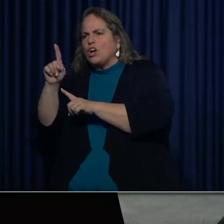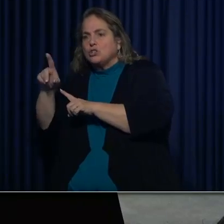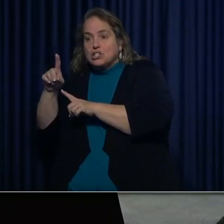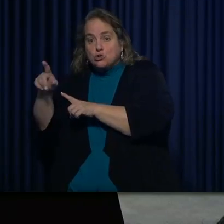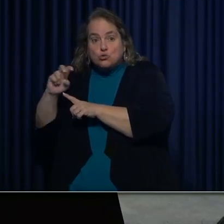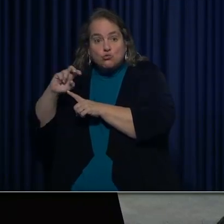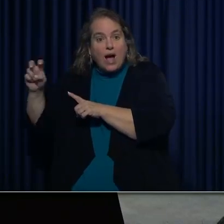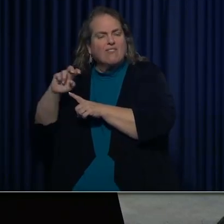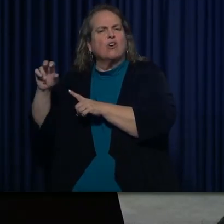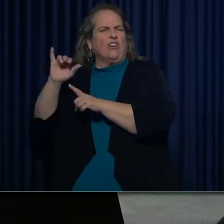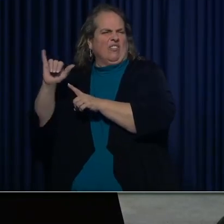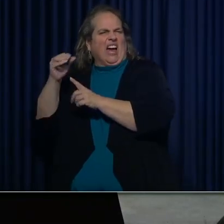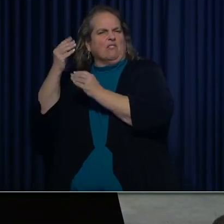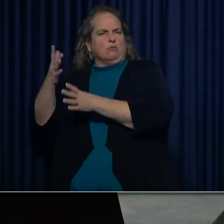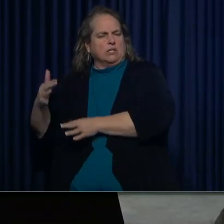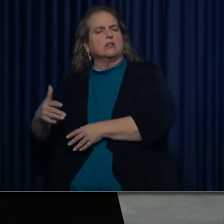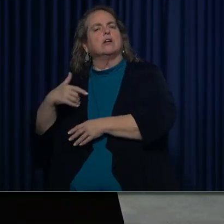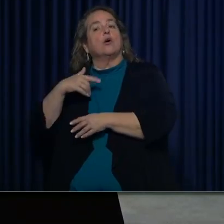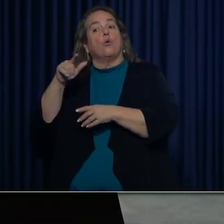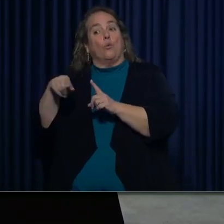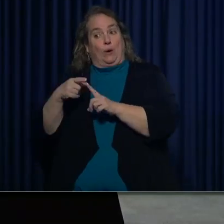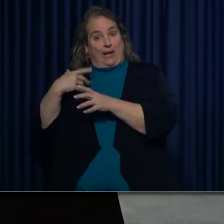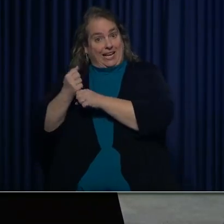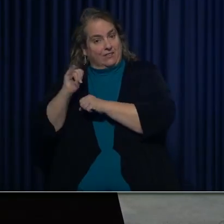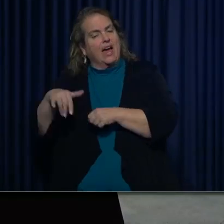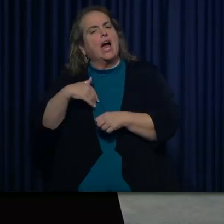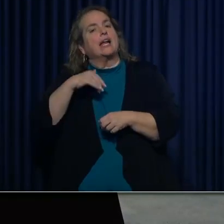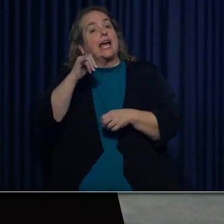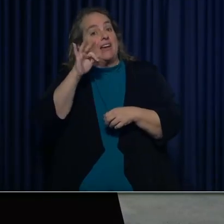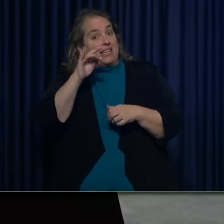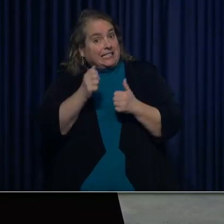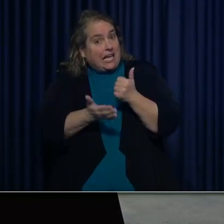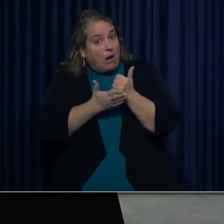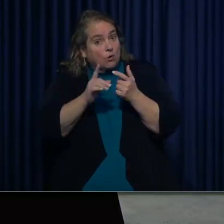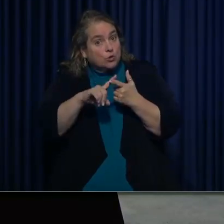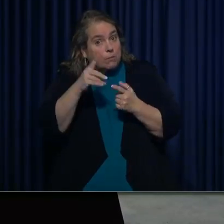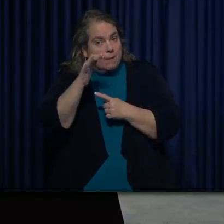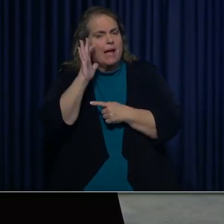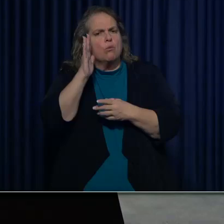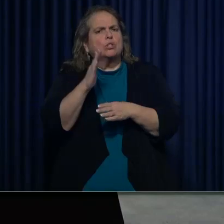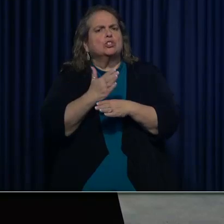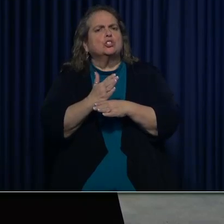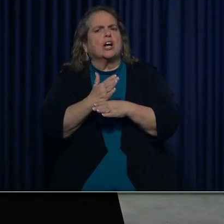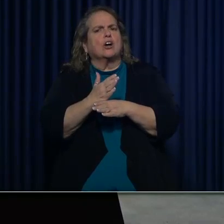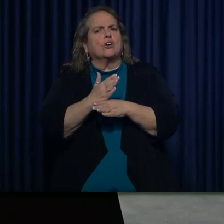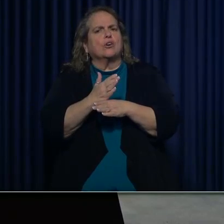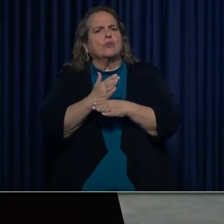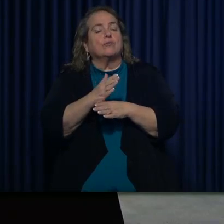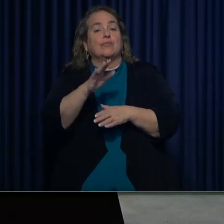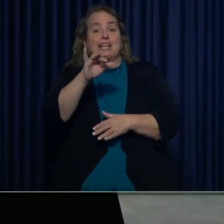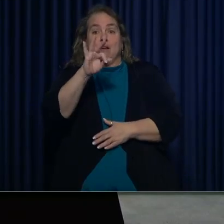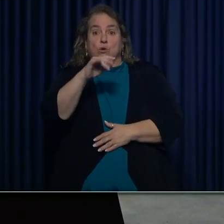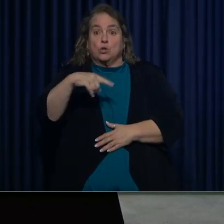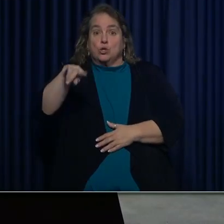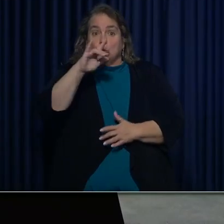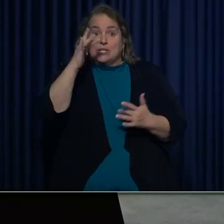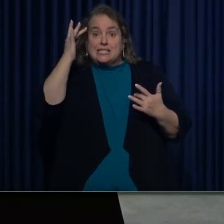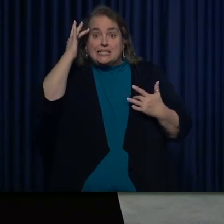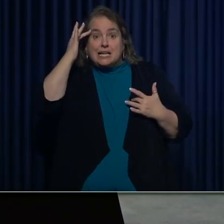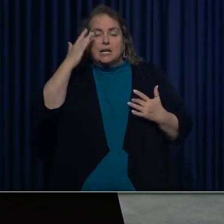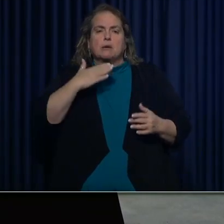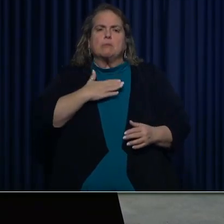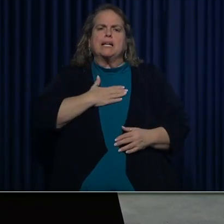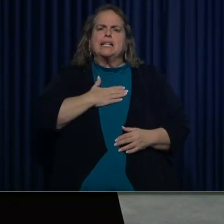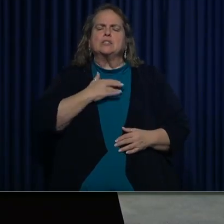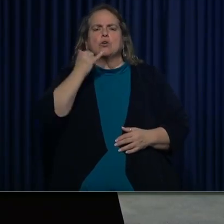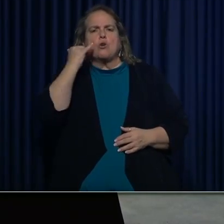to the public, we commit to you to share it. I have one other thing I'd like to ask your help with. If you are sick, please call your healthcare provider.